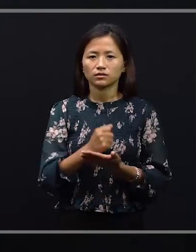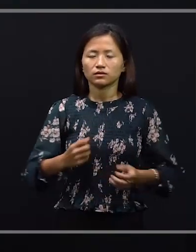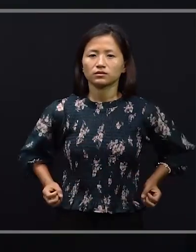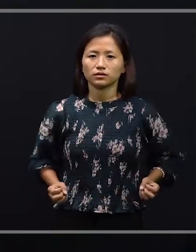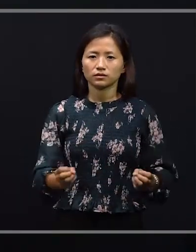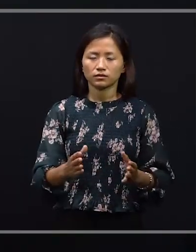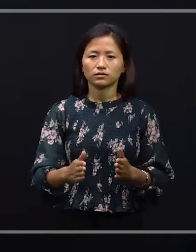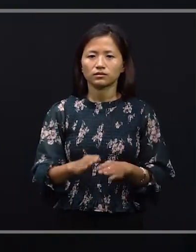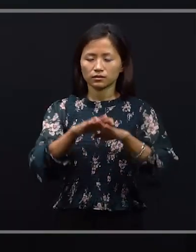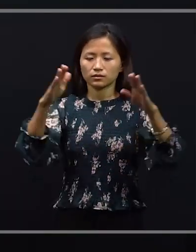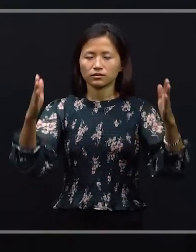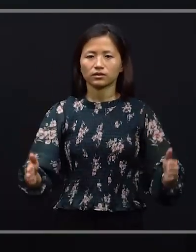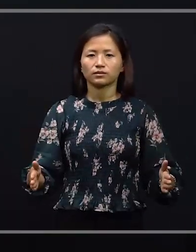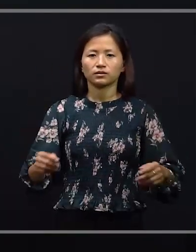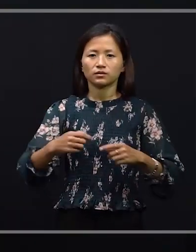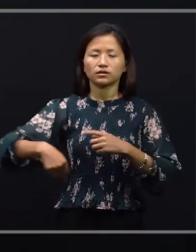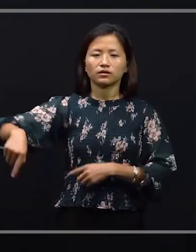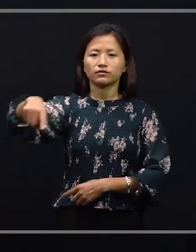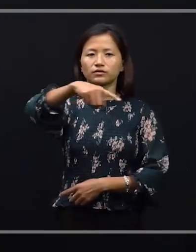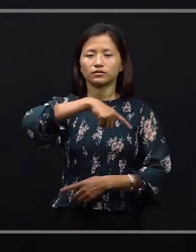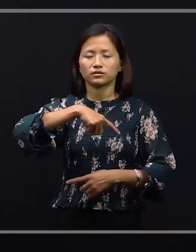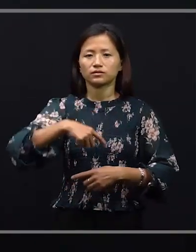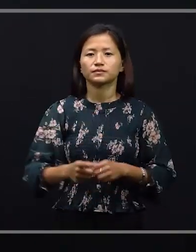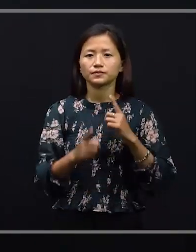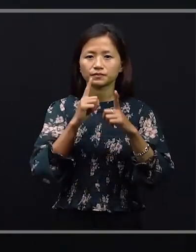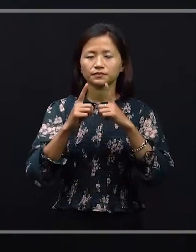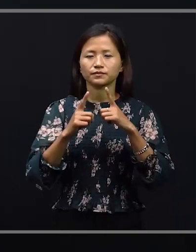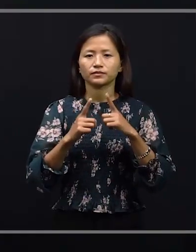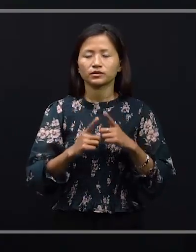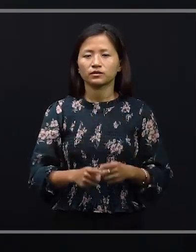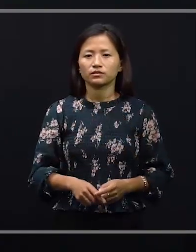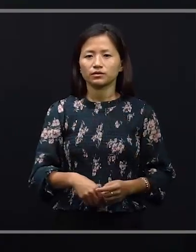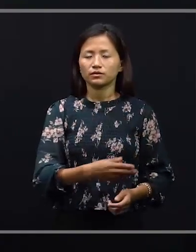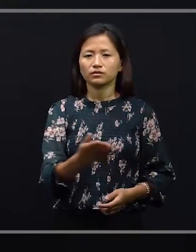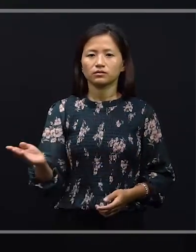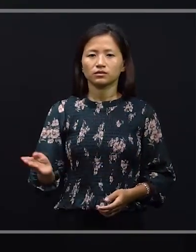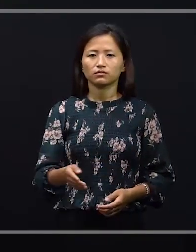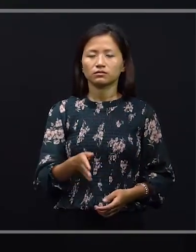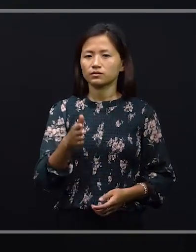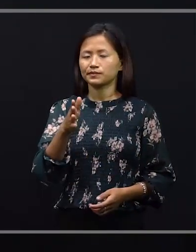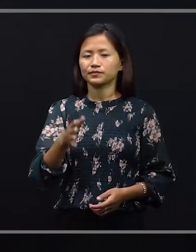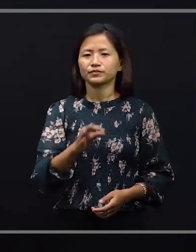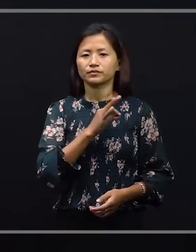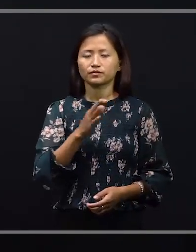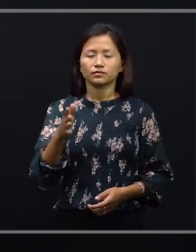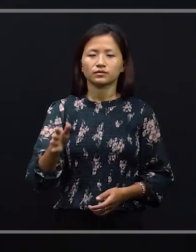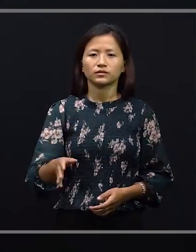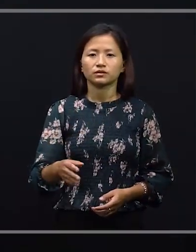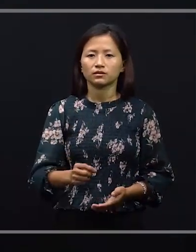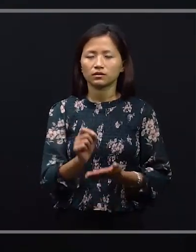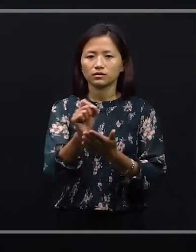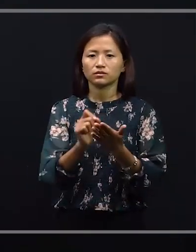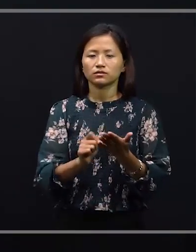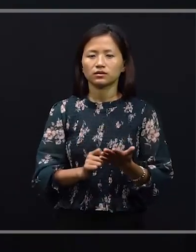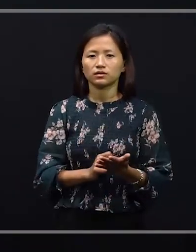table conference, but the Indians, that is the Congress, they refused to attend. So what the Viceroy did was, he signed